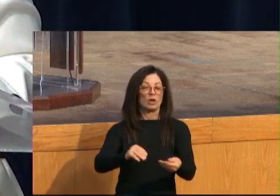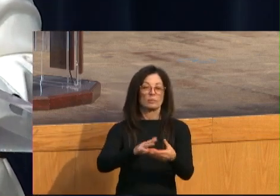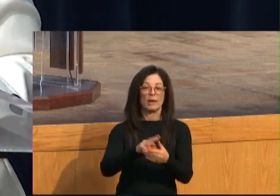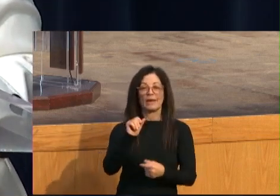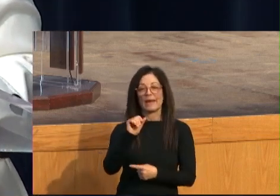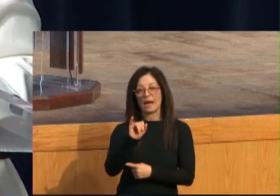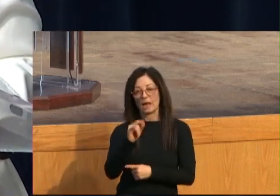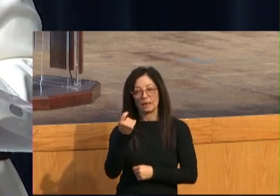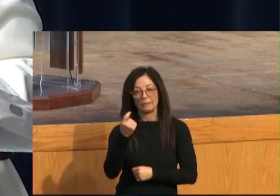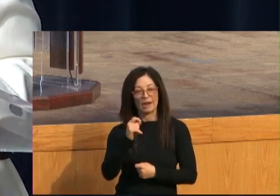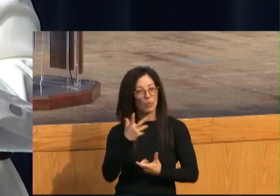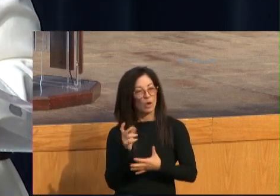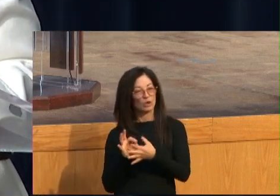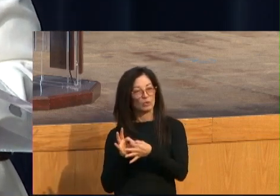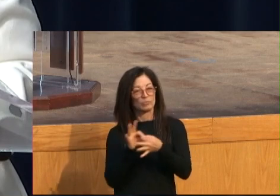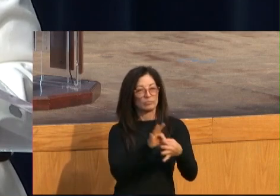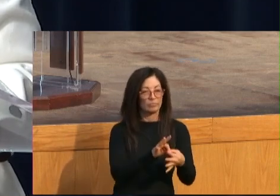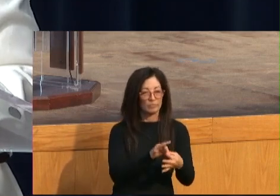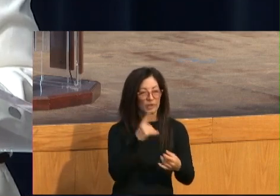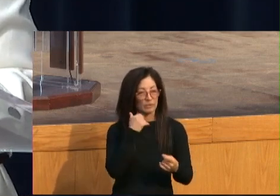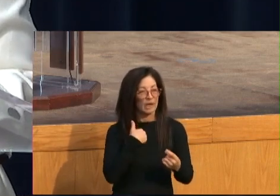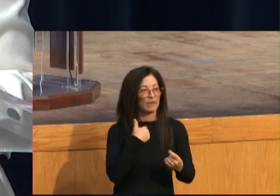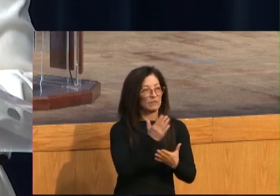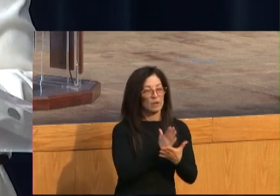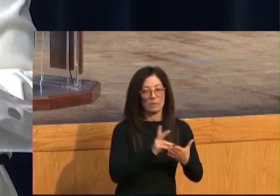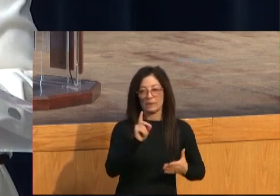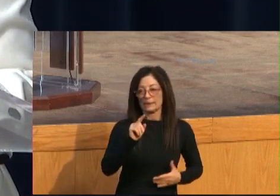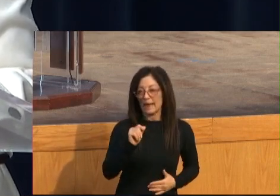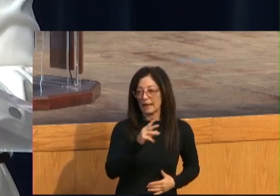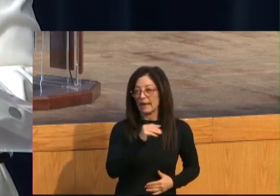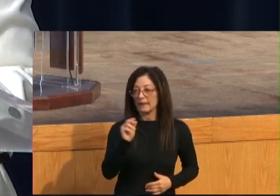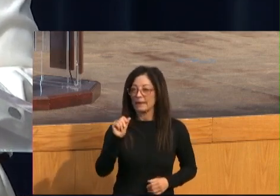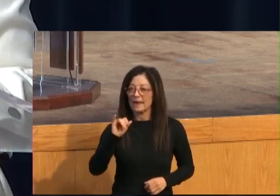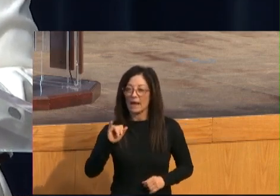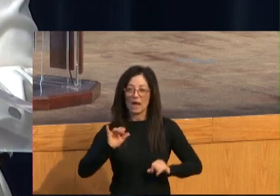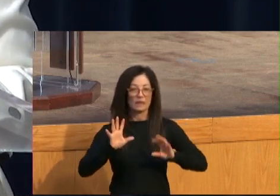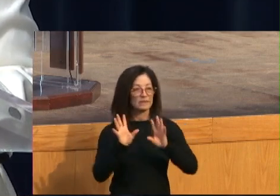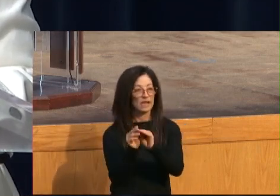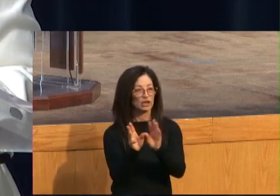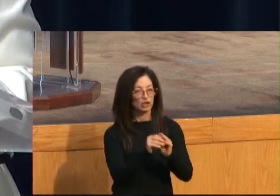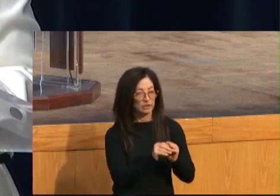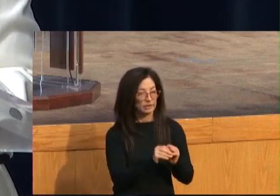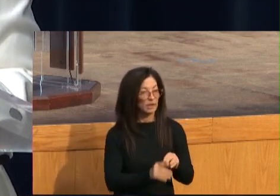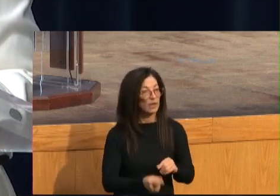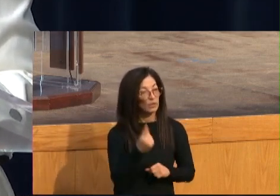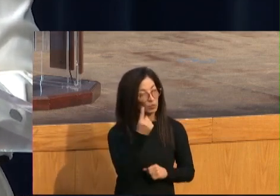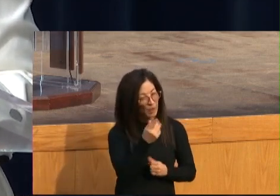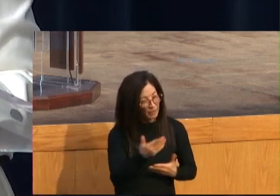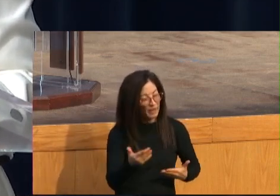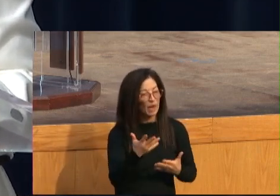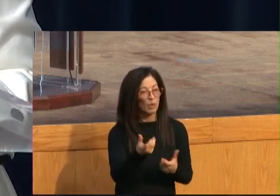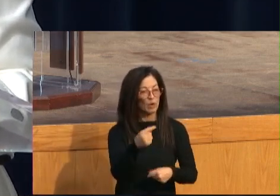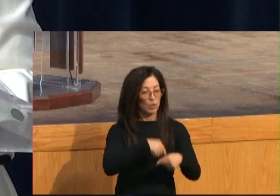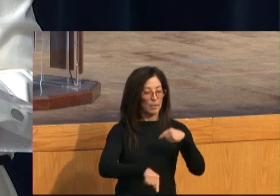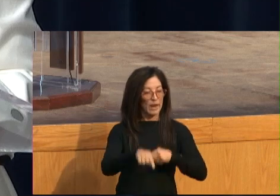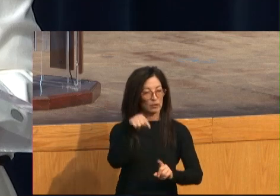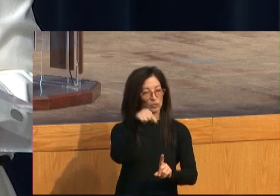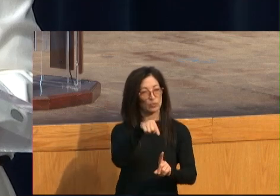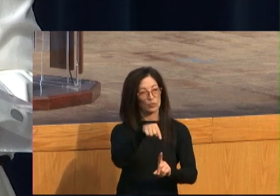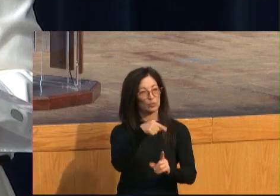want to tie that together because we have some data and AI sessions. And there's one takeaway that I want to go back